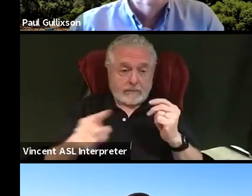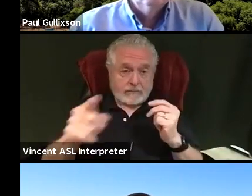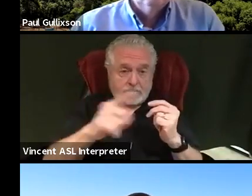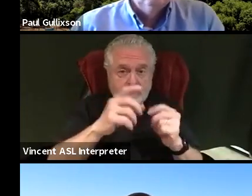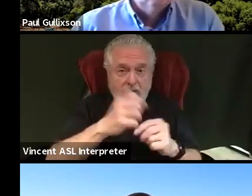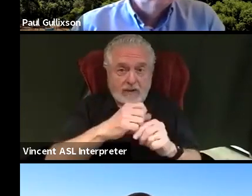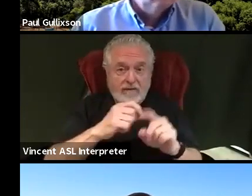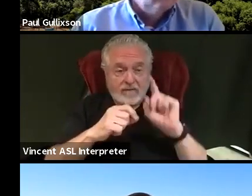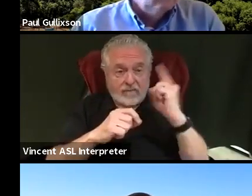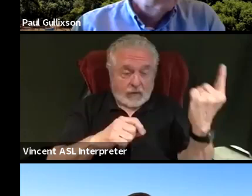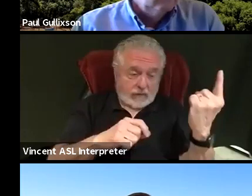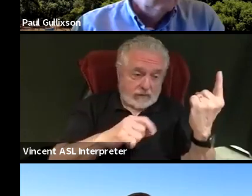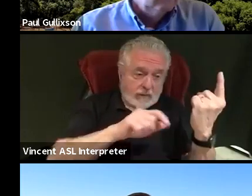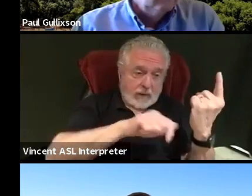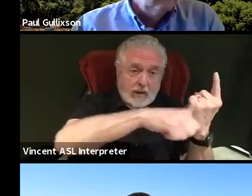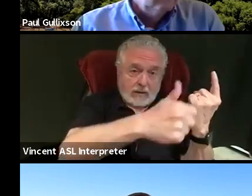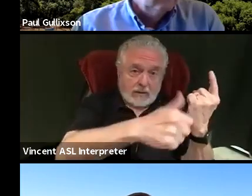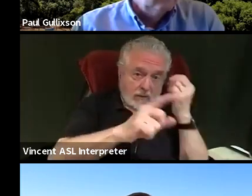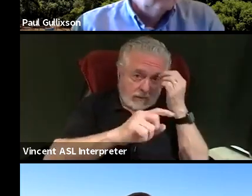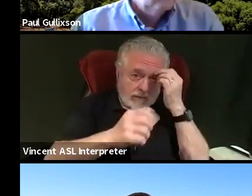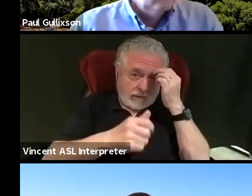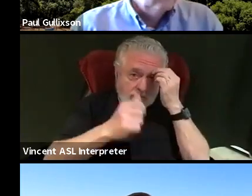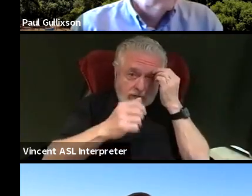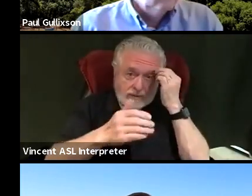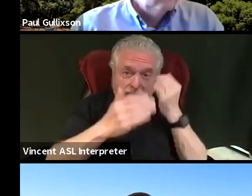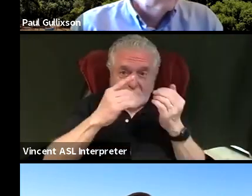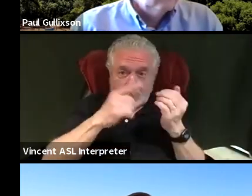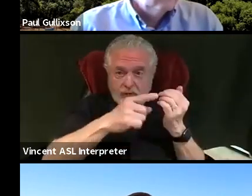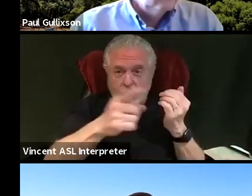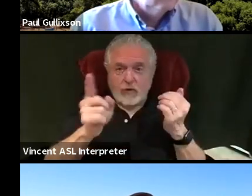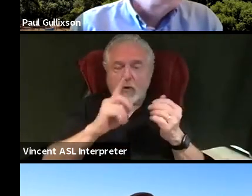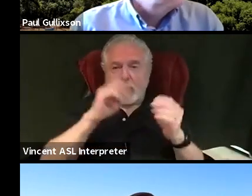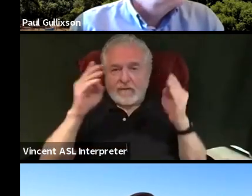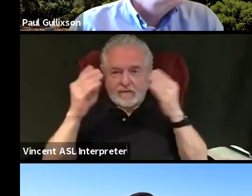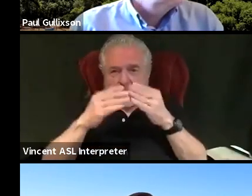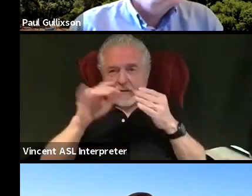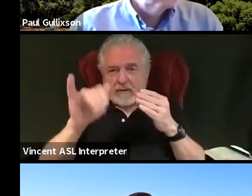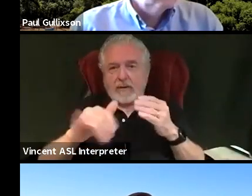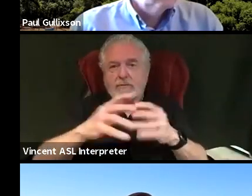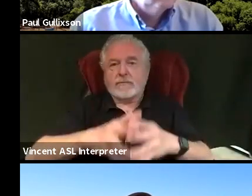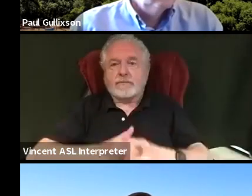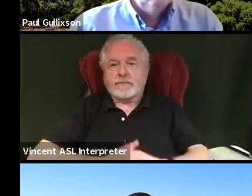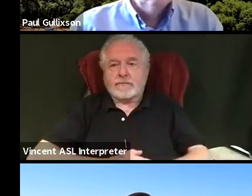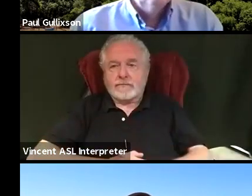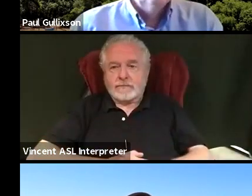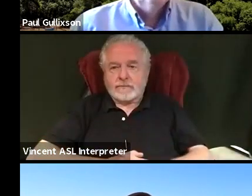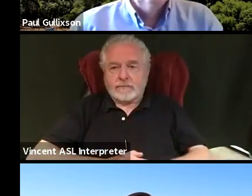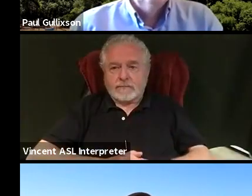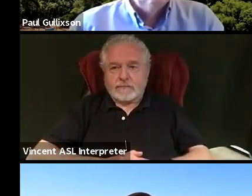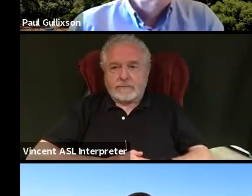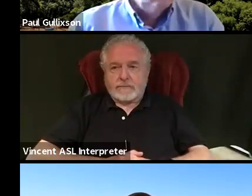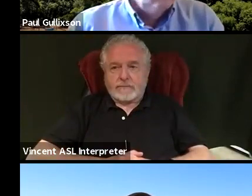get first appointments somewhere else, what would be most convenient for you and really focusing on that effort.